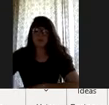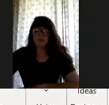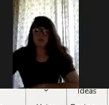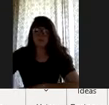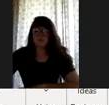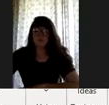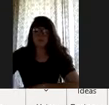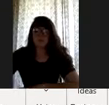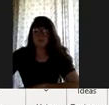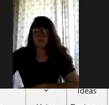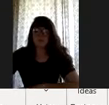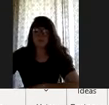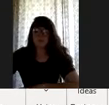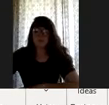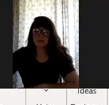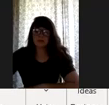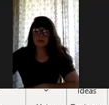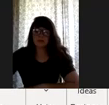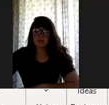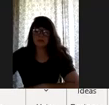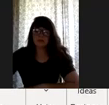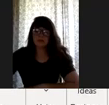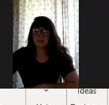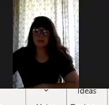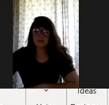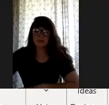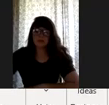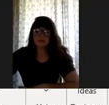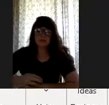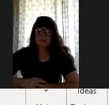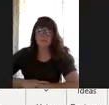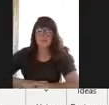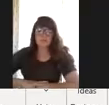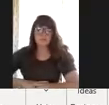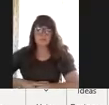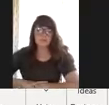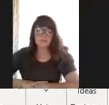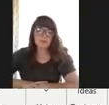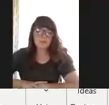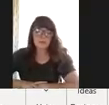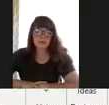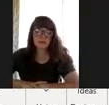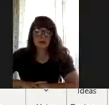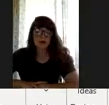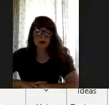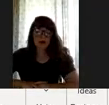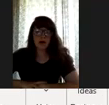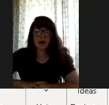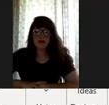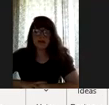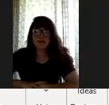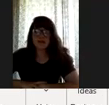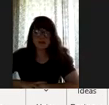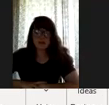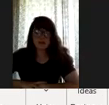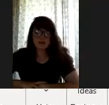glory of God part? It says hope of the glory of God. What is that a reference to, you think? I